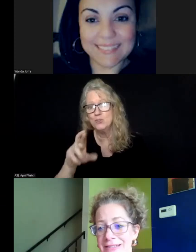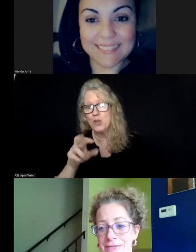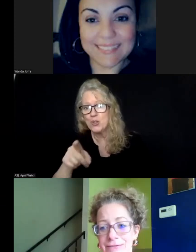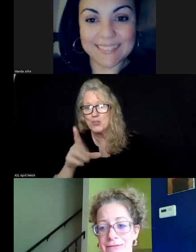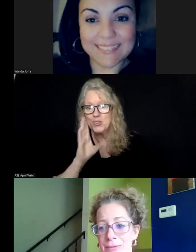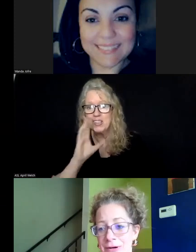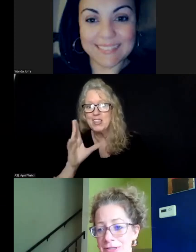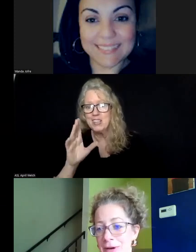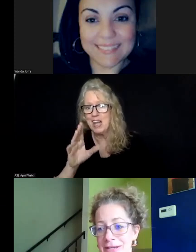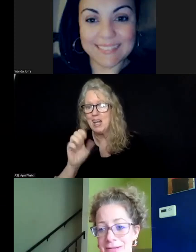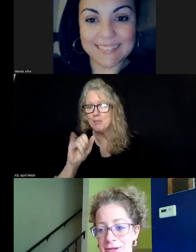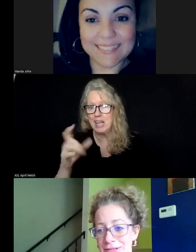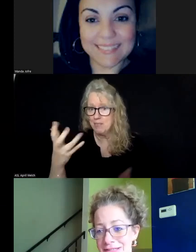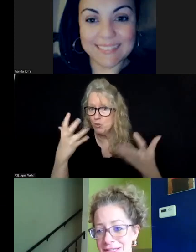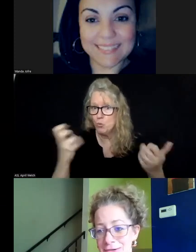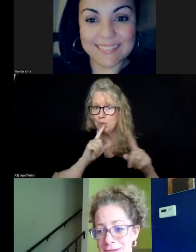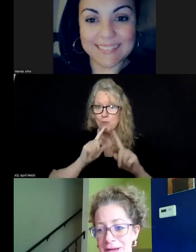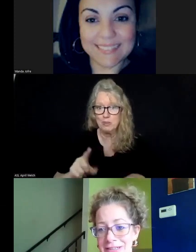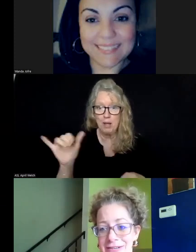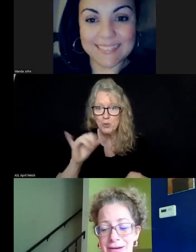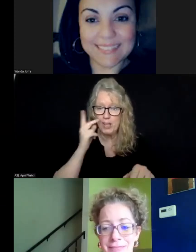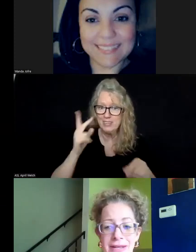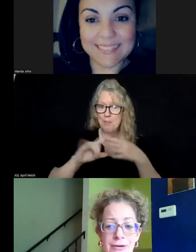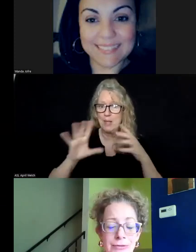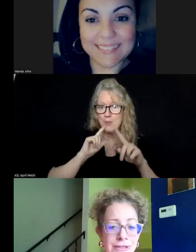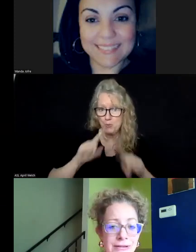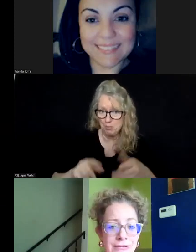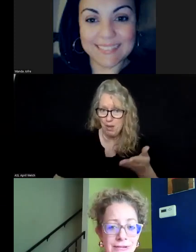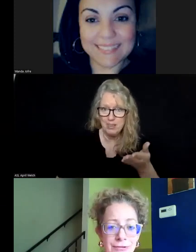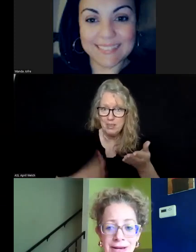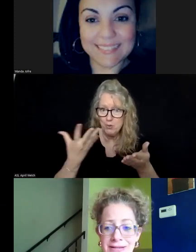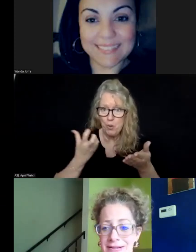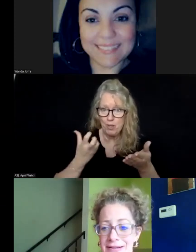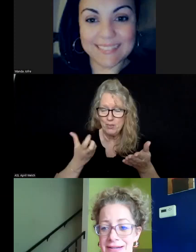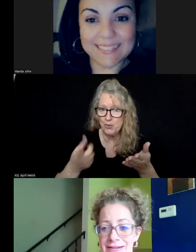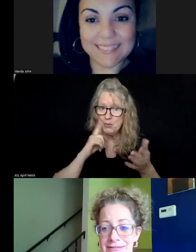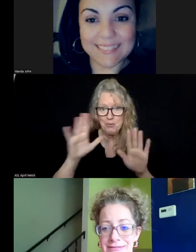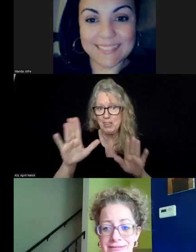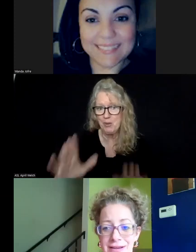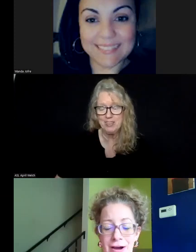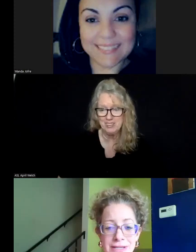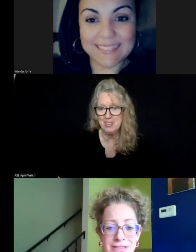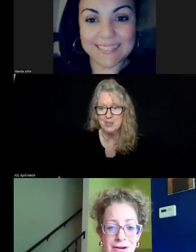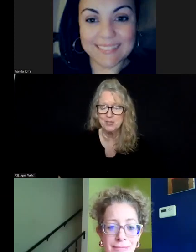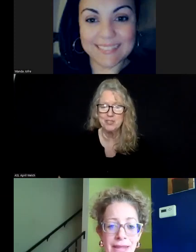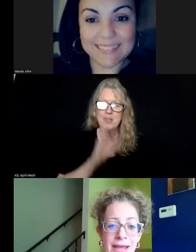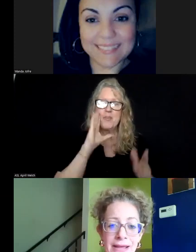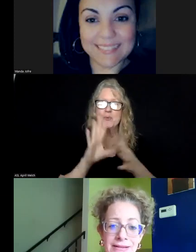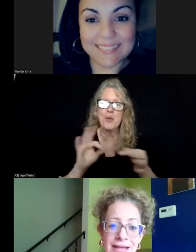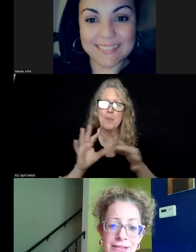Yoviene Sykes, if you want to respond to some of those, I see you responding to them. Really great comments